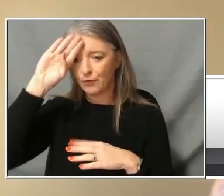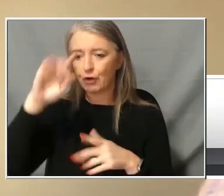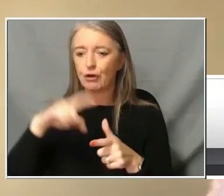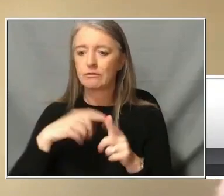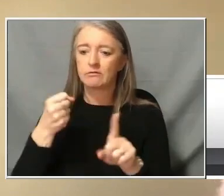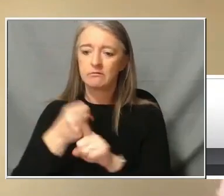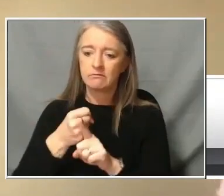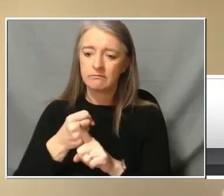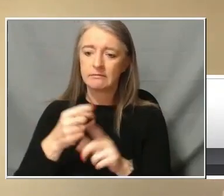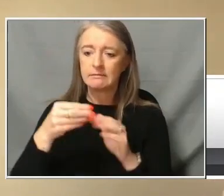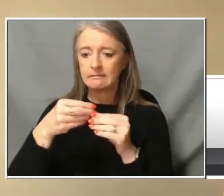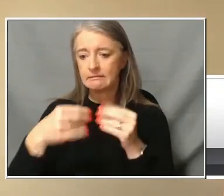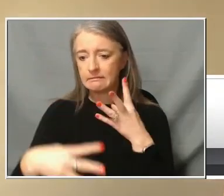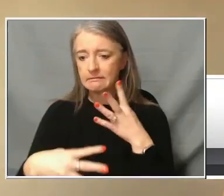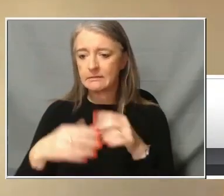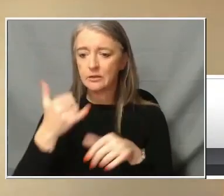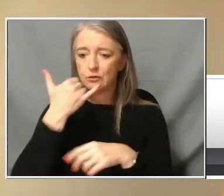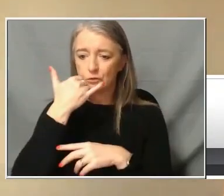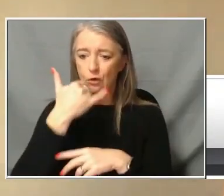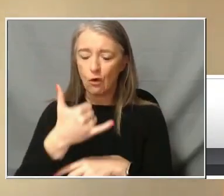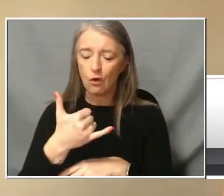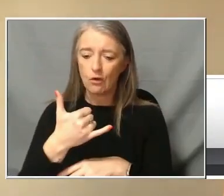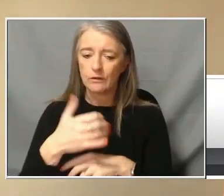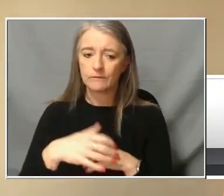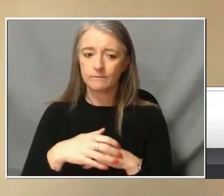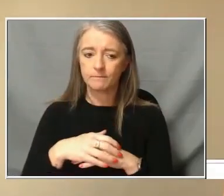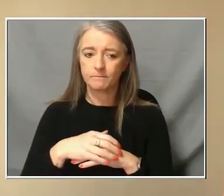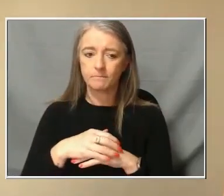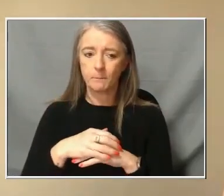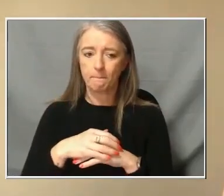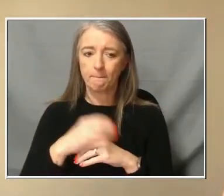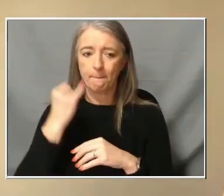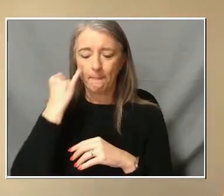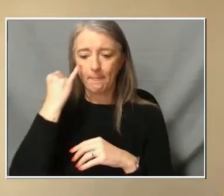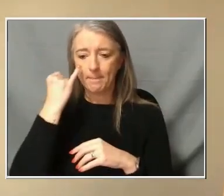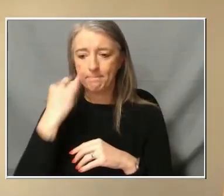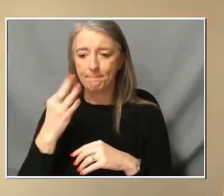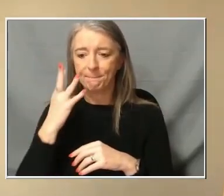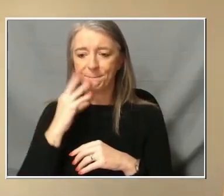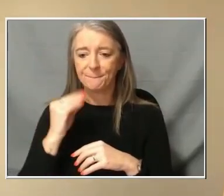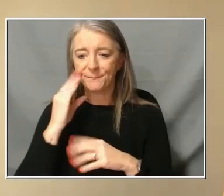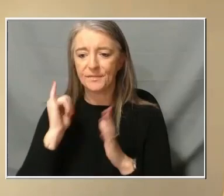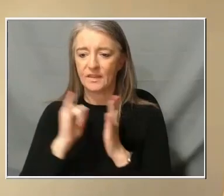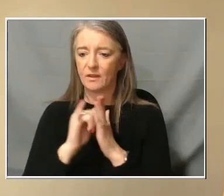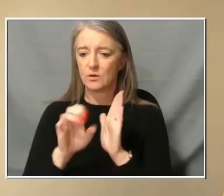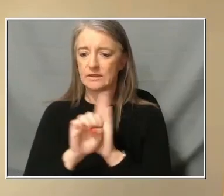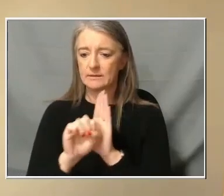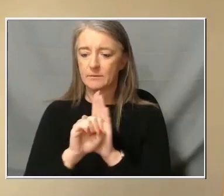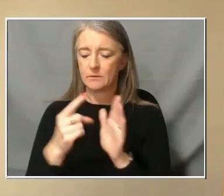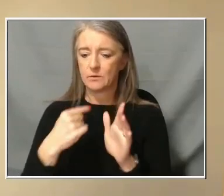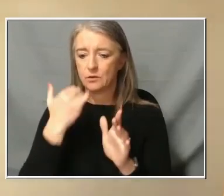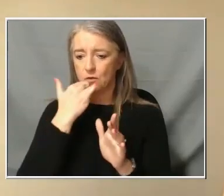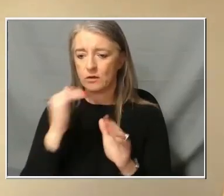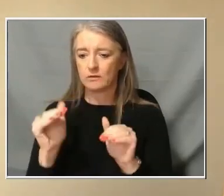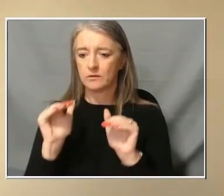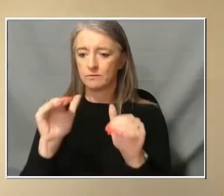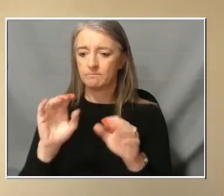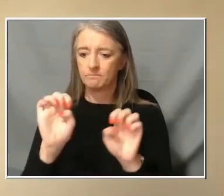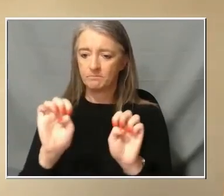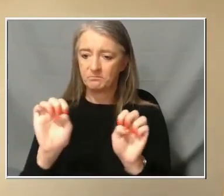they give you a list of things to call if you experience those symptoms. So we called, and they said to go on